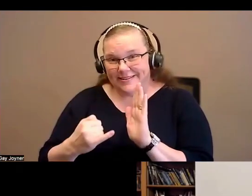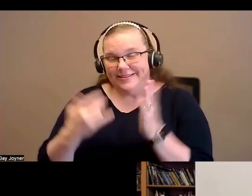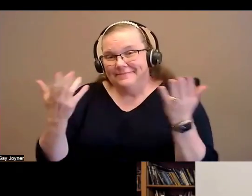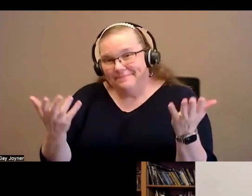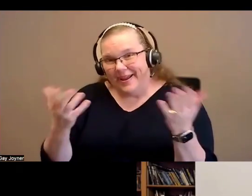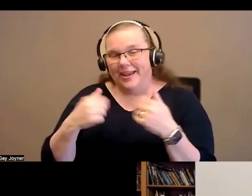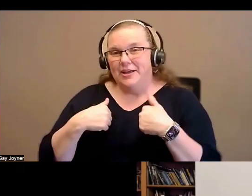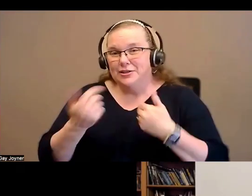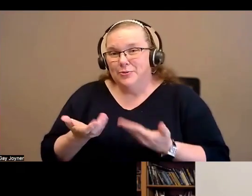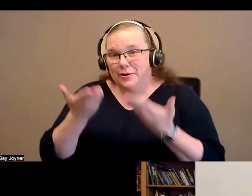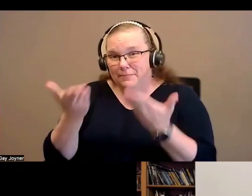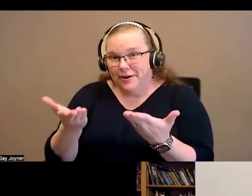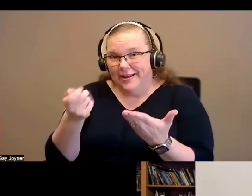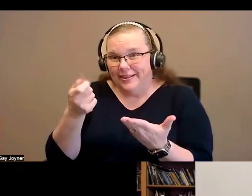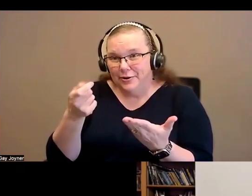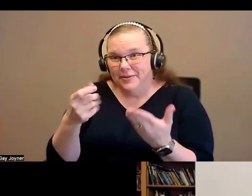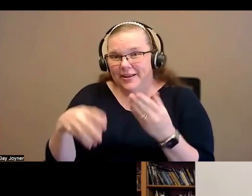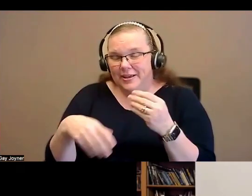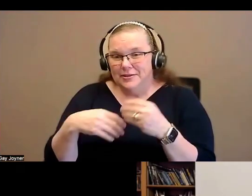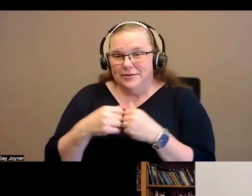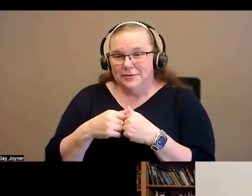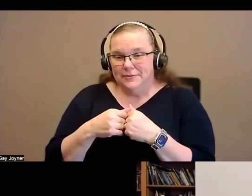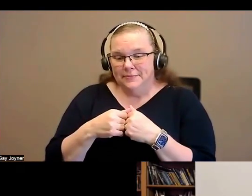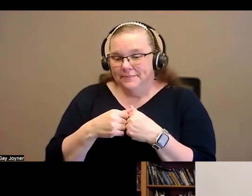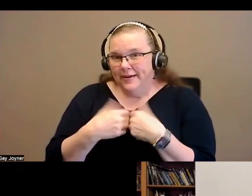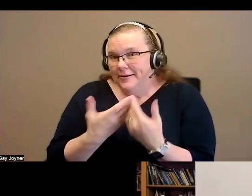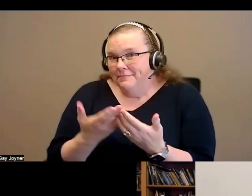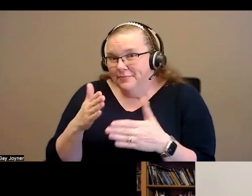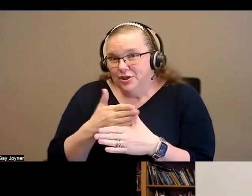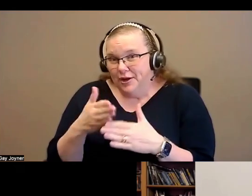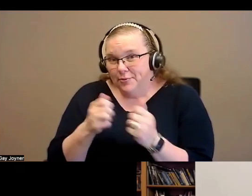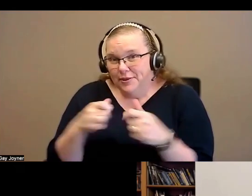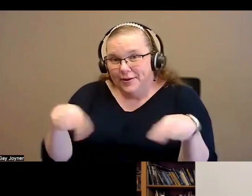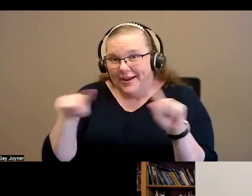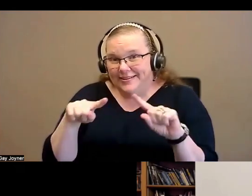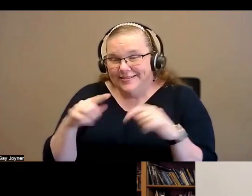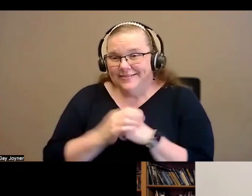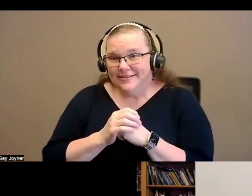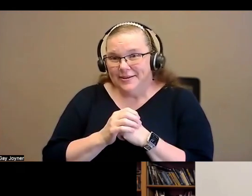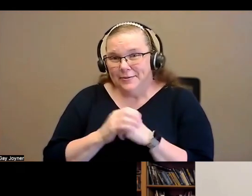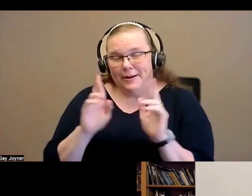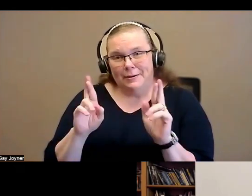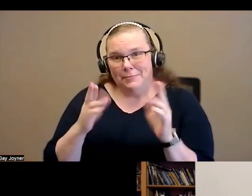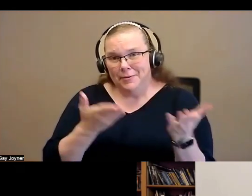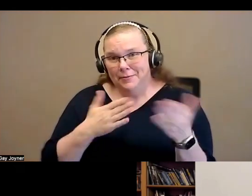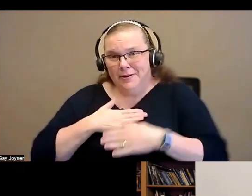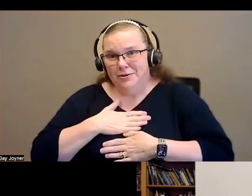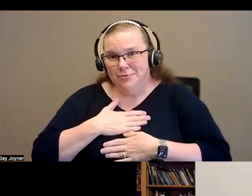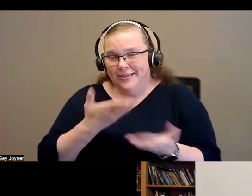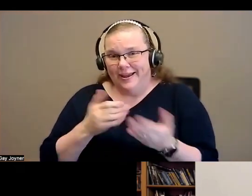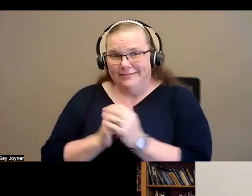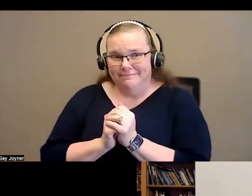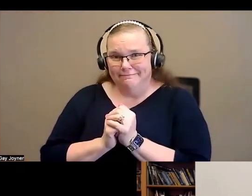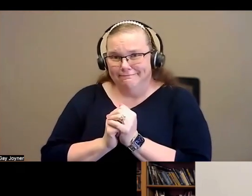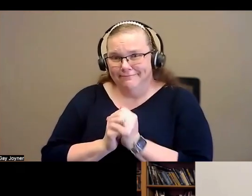artists. Mm. And I just wanted to bring a little bit to share with you guys. So I hope you